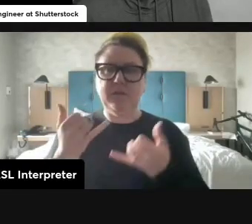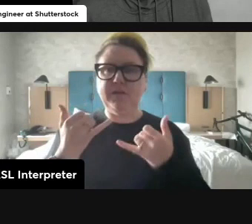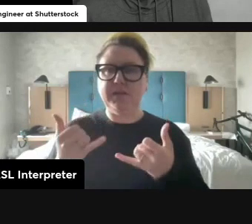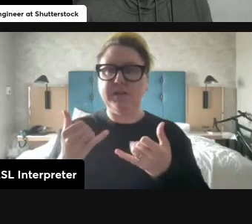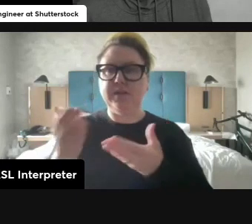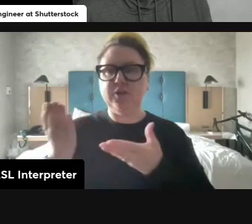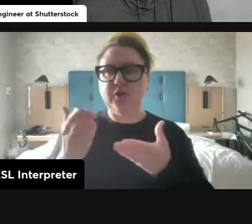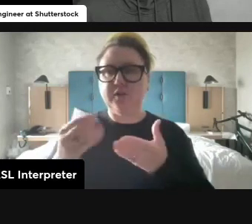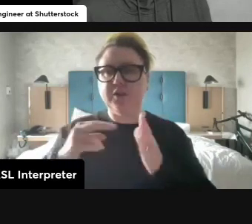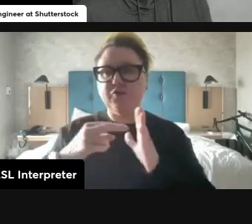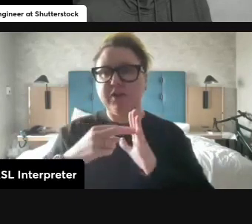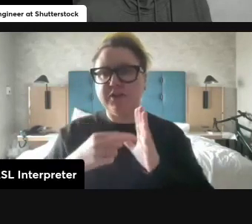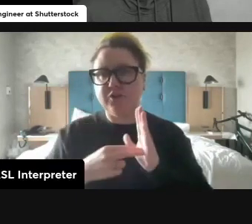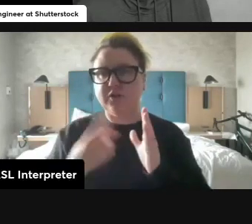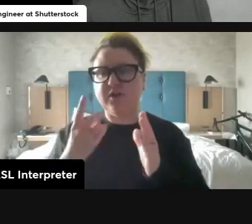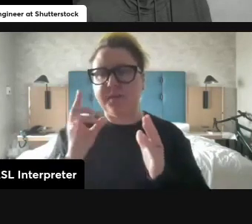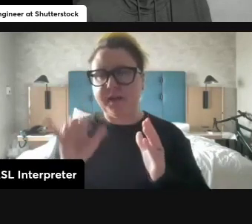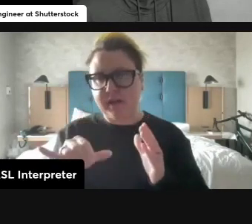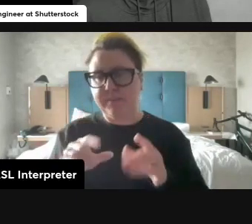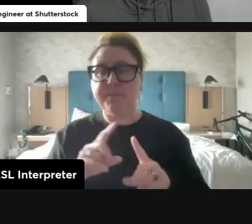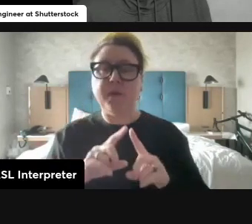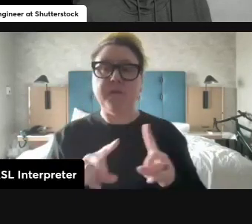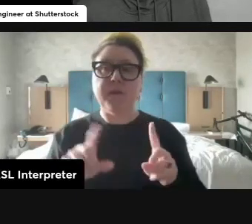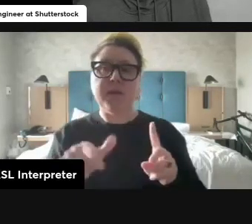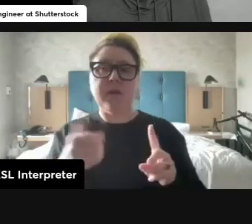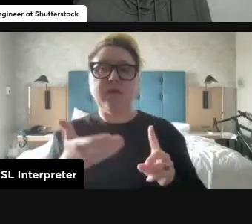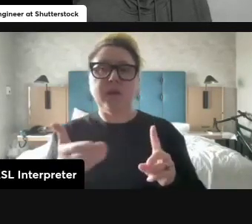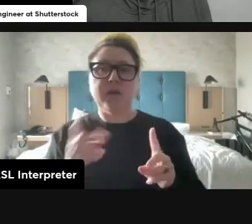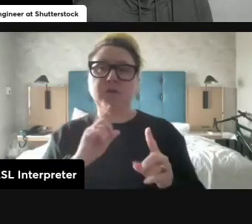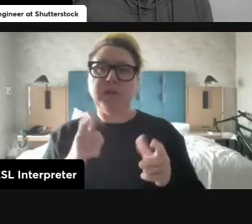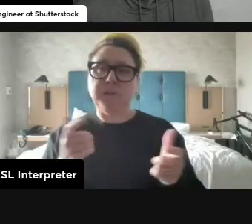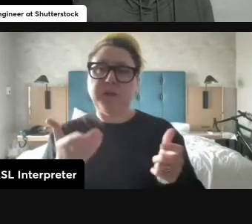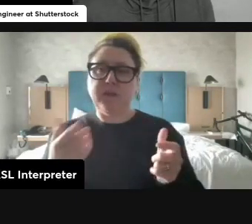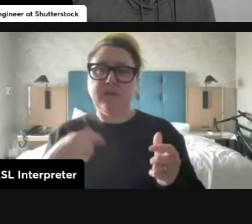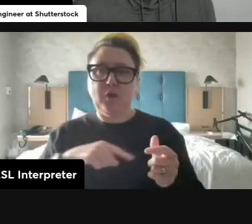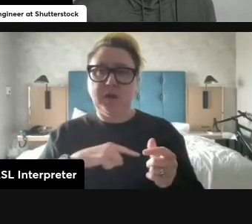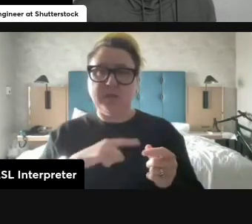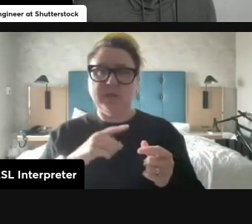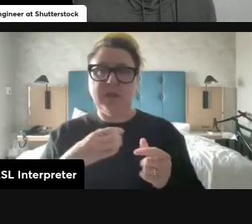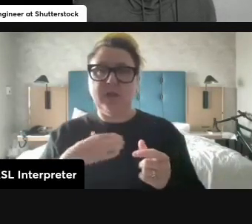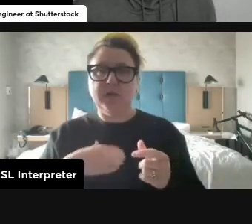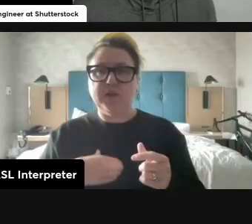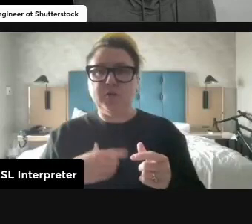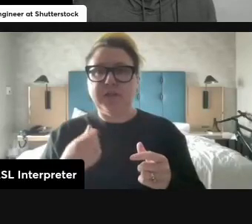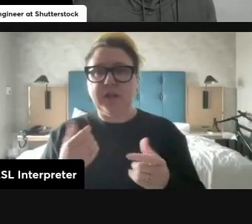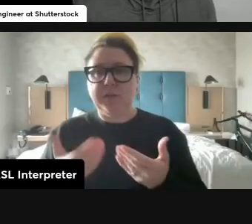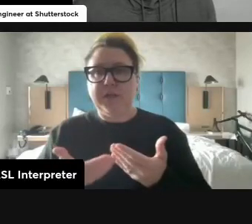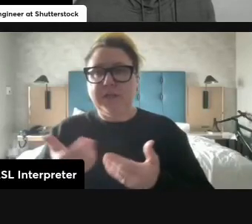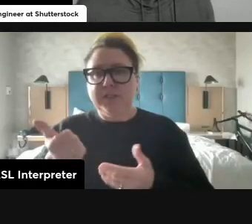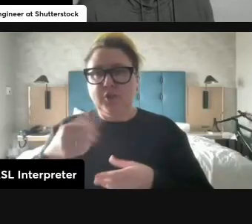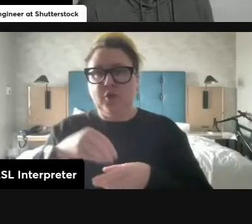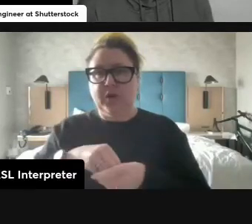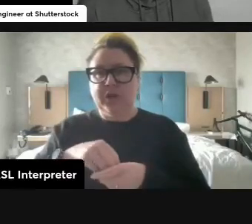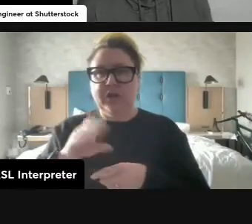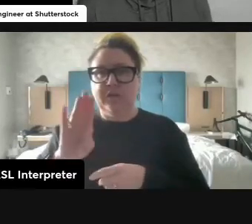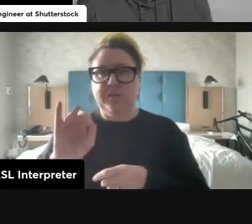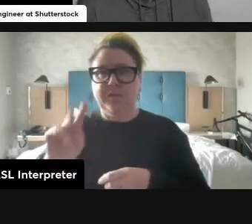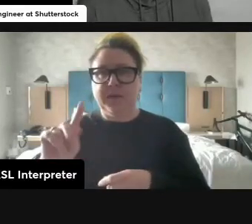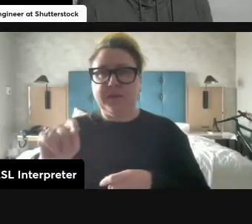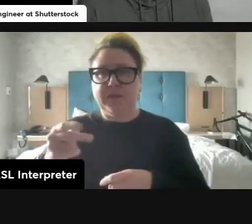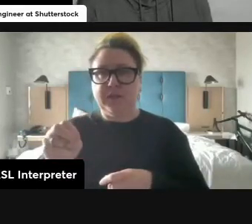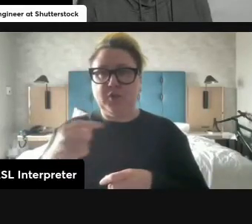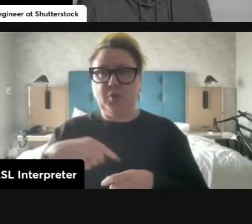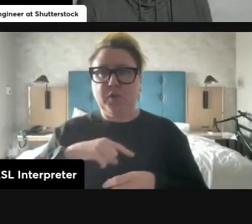that. And the other thing that's a big deal for us that I wish was easier in Backstage is we're Adobe. We have already